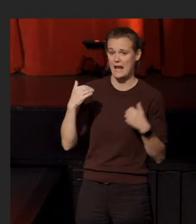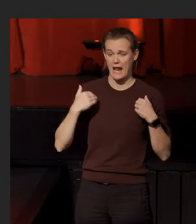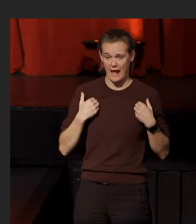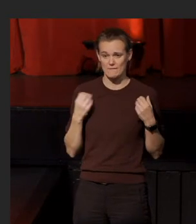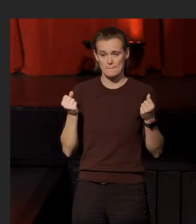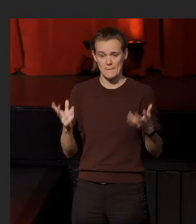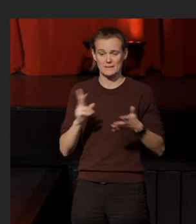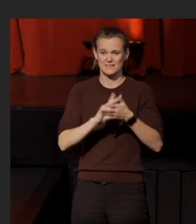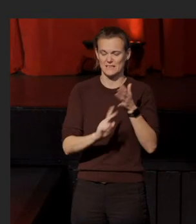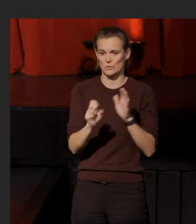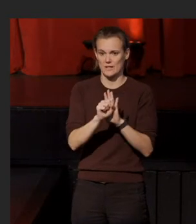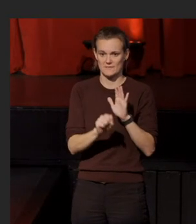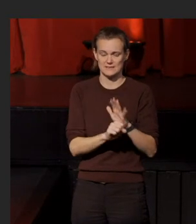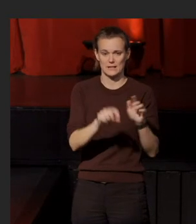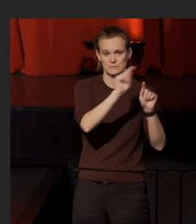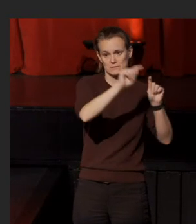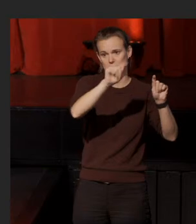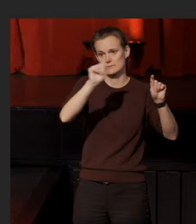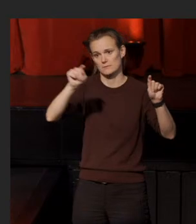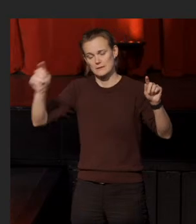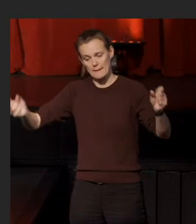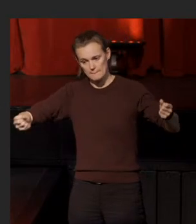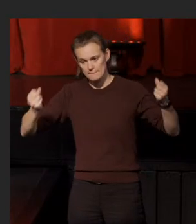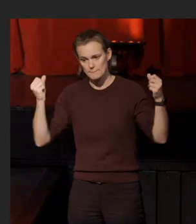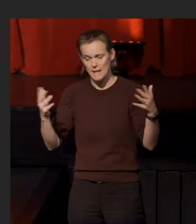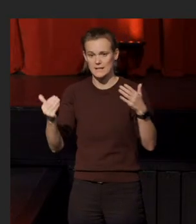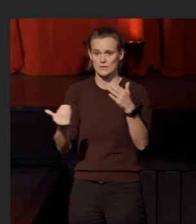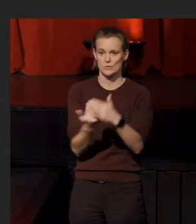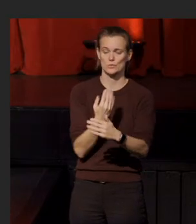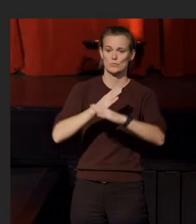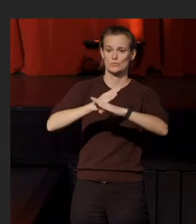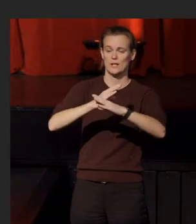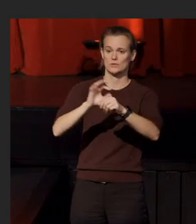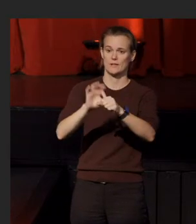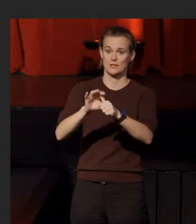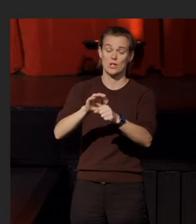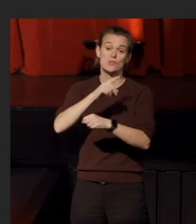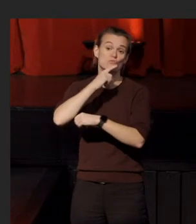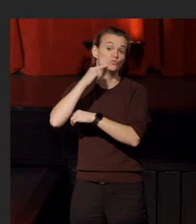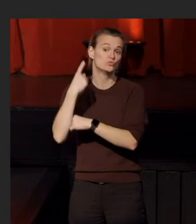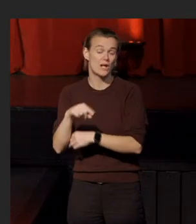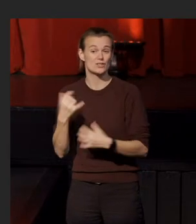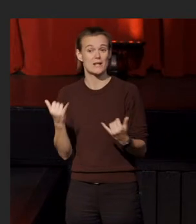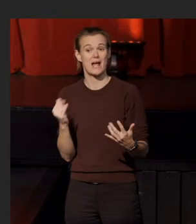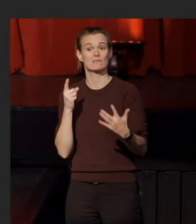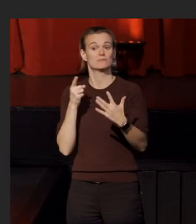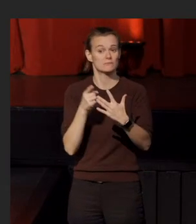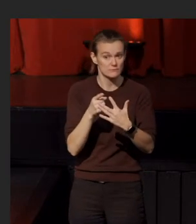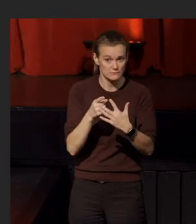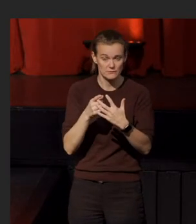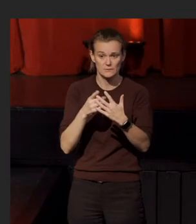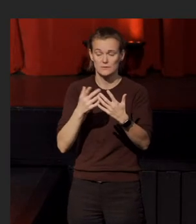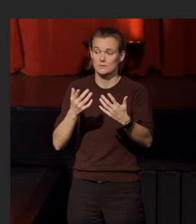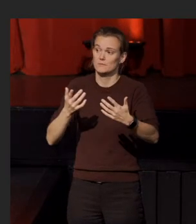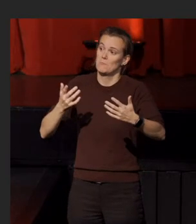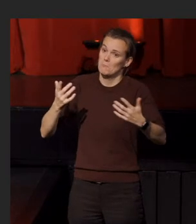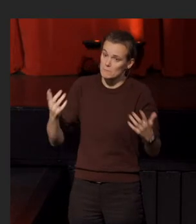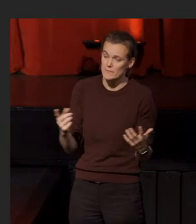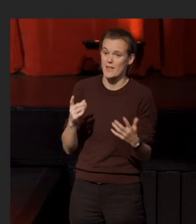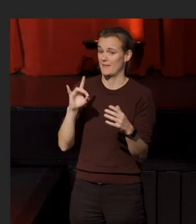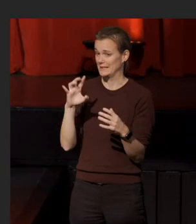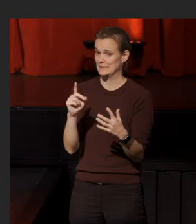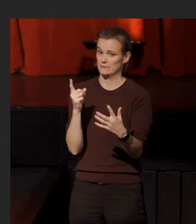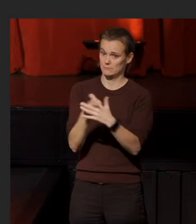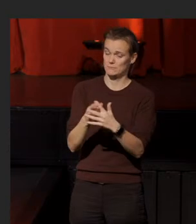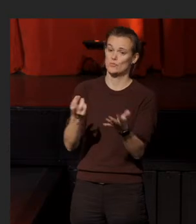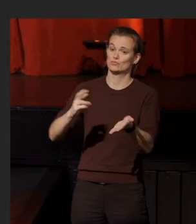many protections for our election infrastructure, the Russian penetration of our election infrastructure, they did penetrate our